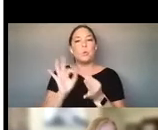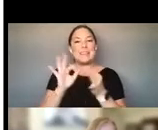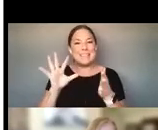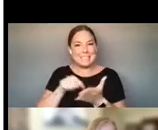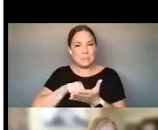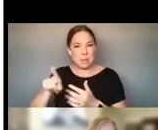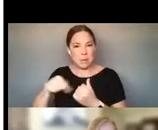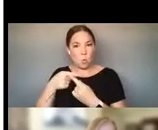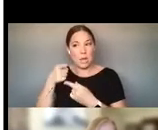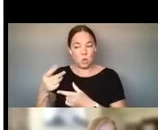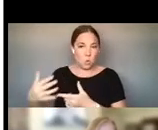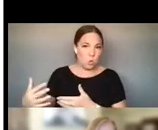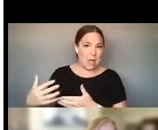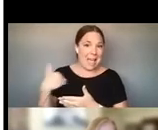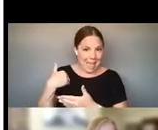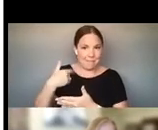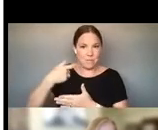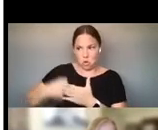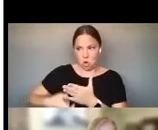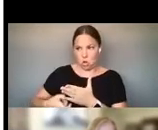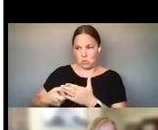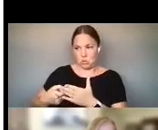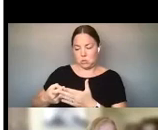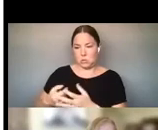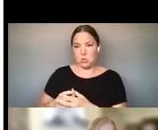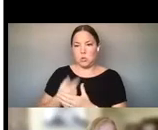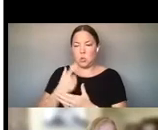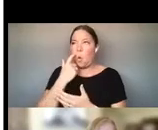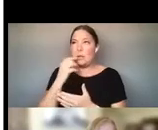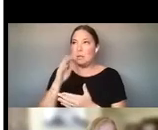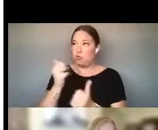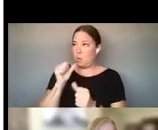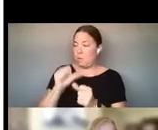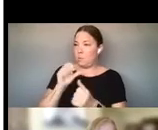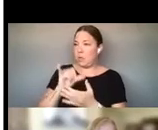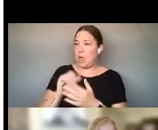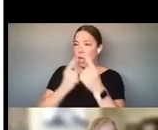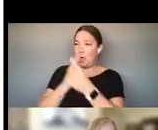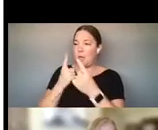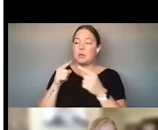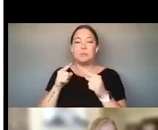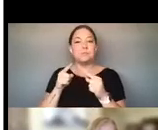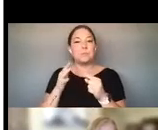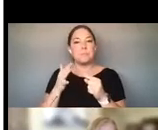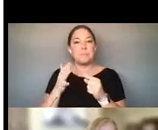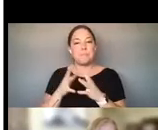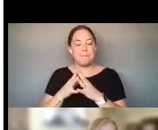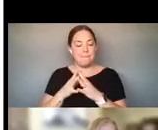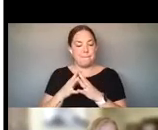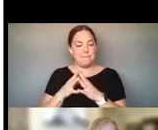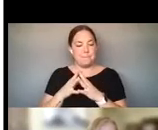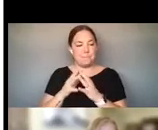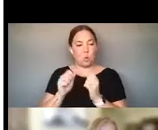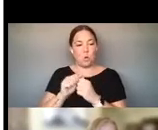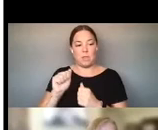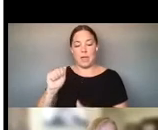And so that's something to think about, particularly with these these ARP